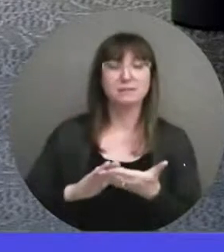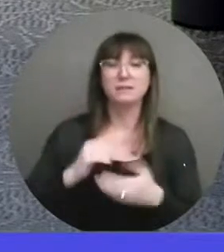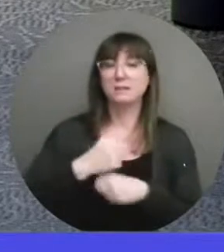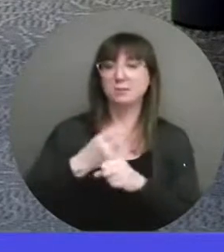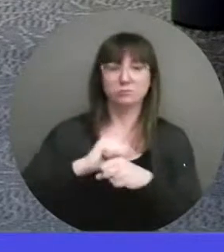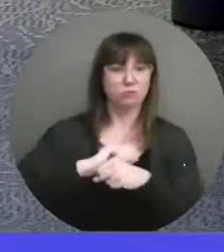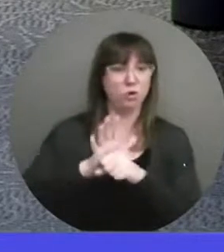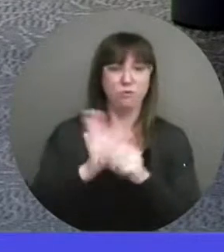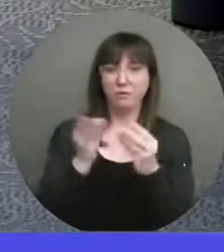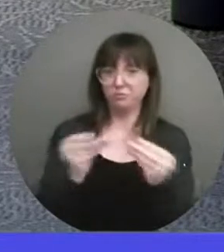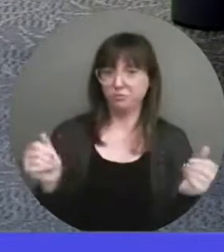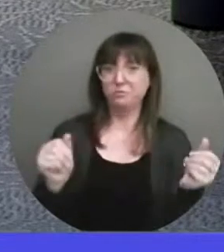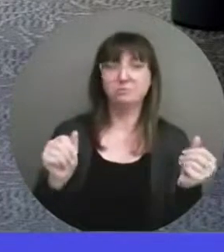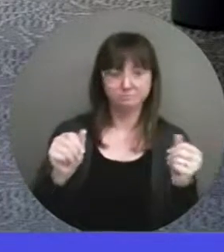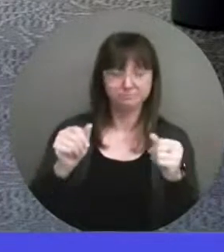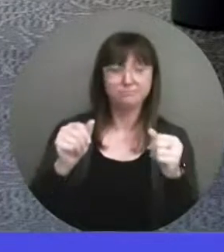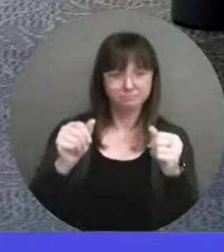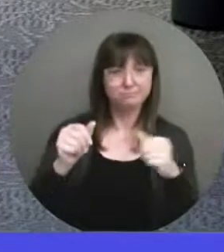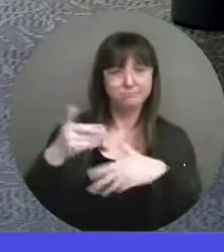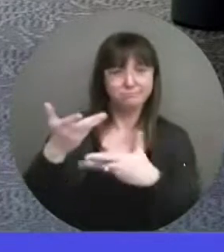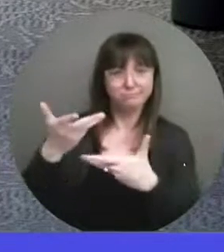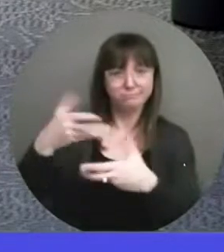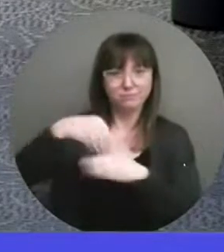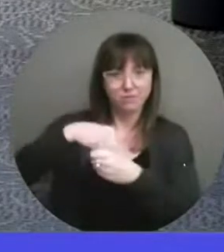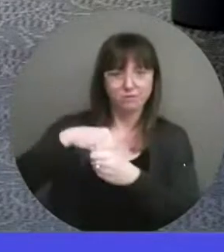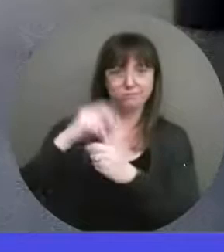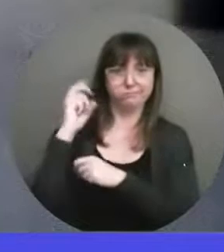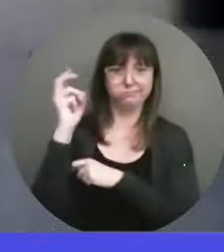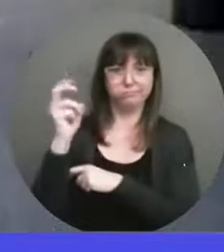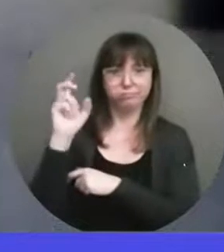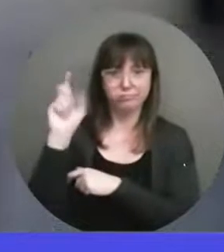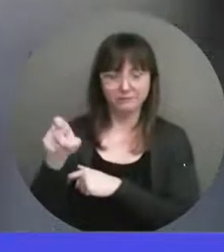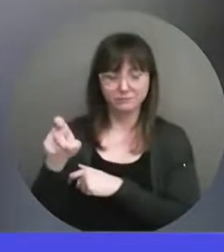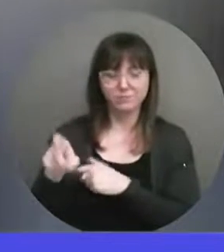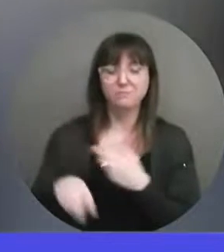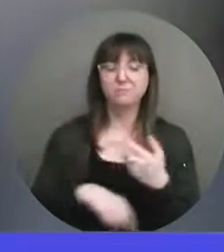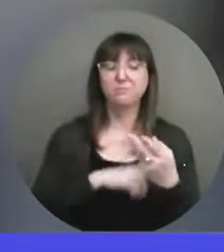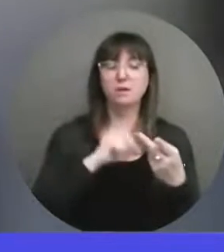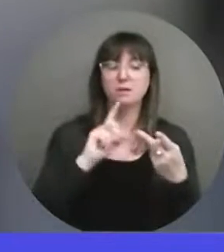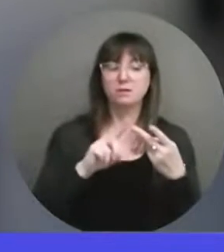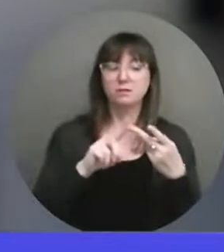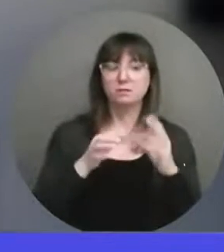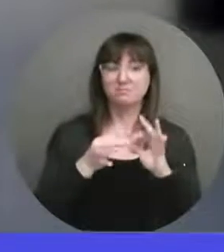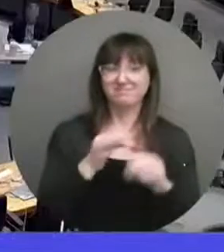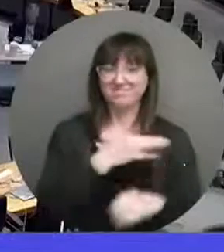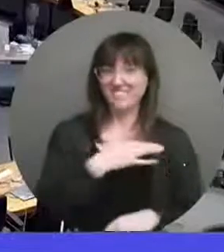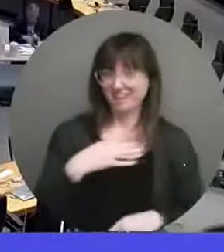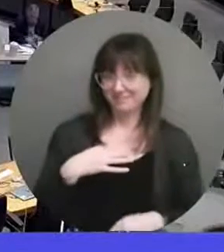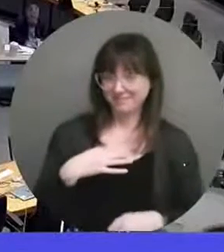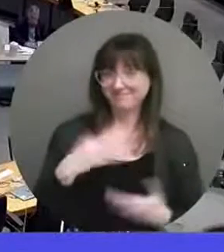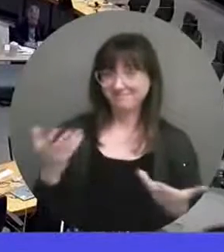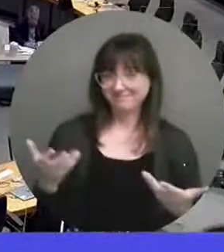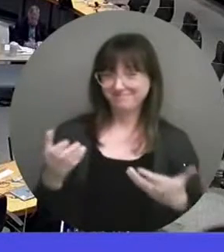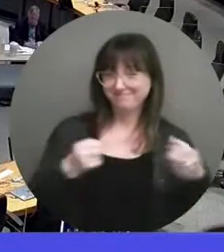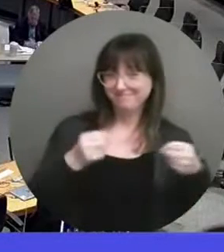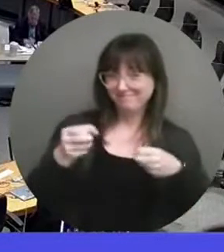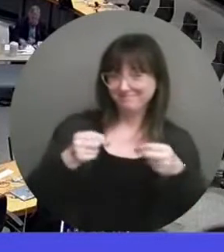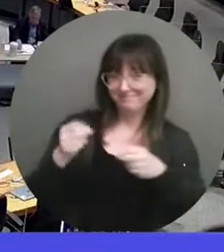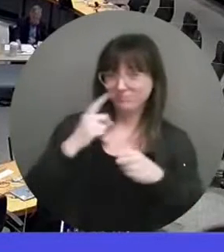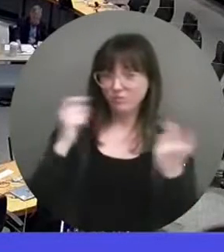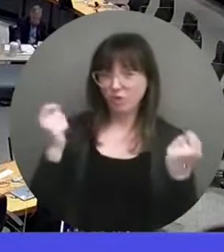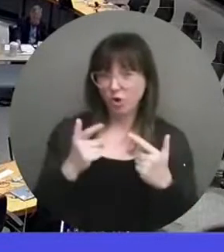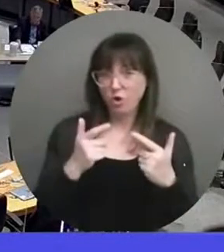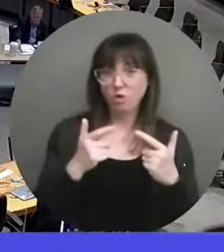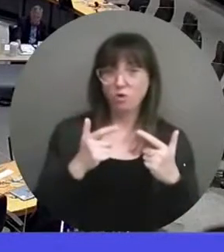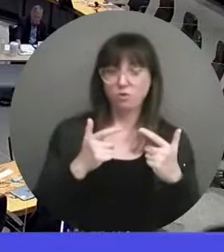secure services to our residents. The next piece is really around staffing in all of our facilities, ensuring that we